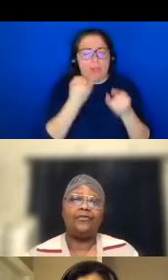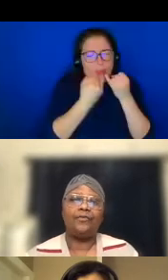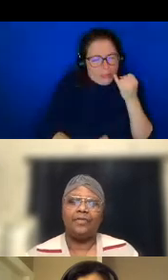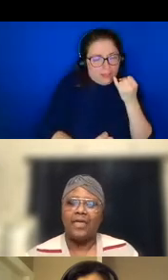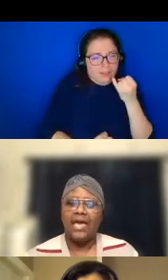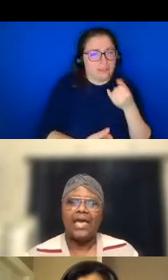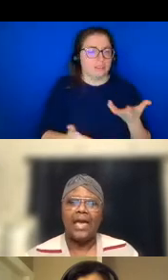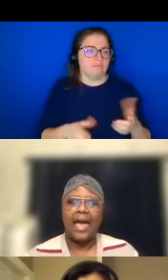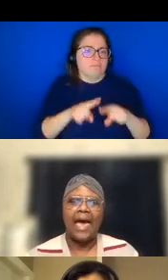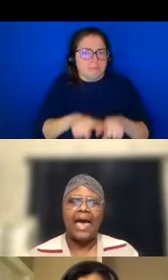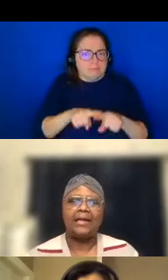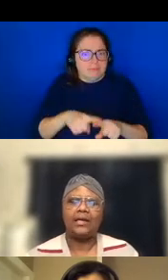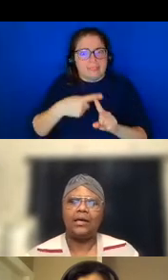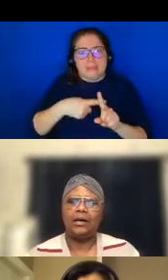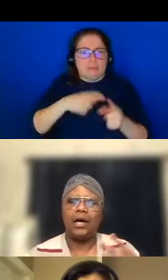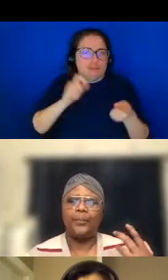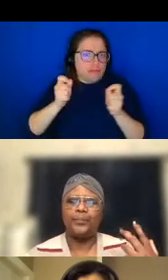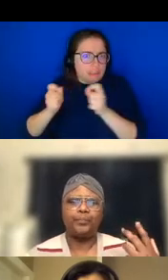if they had,